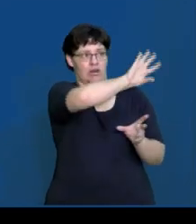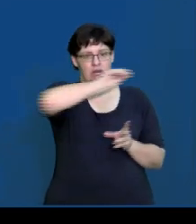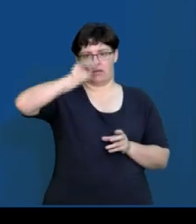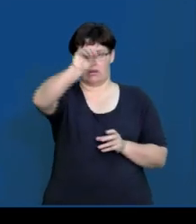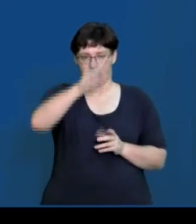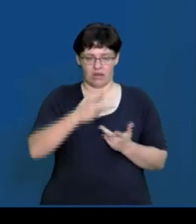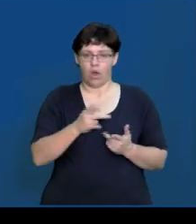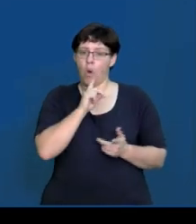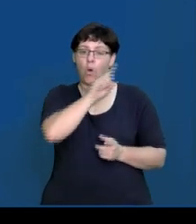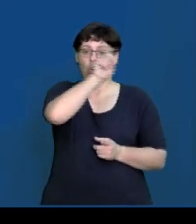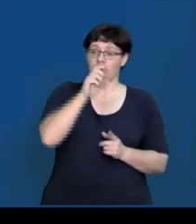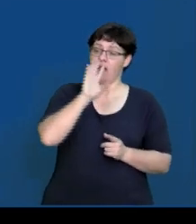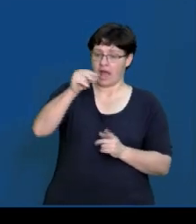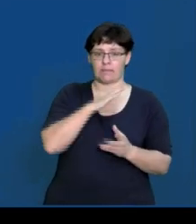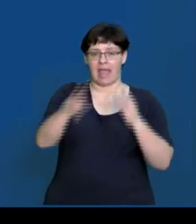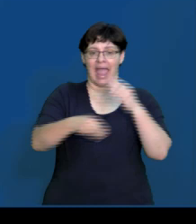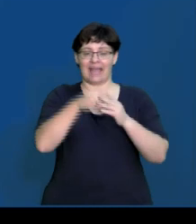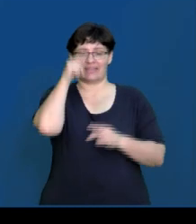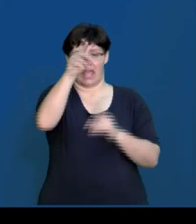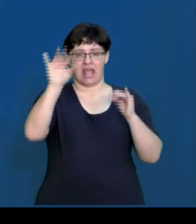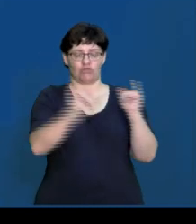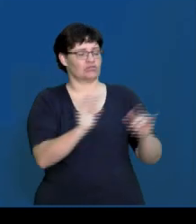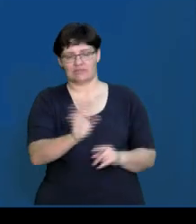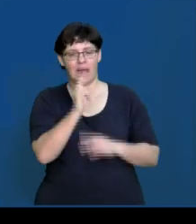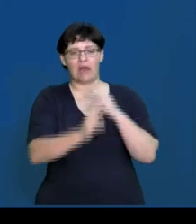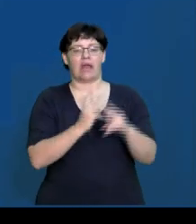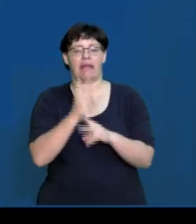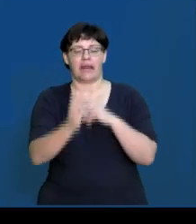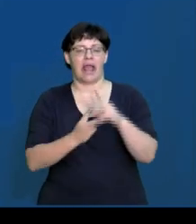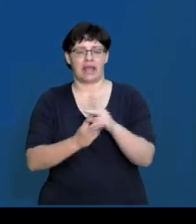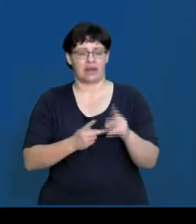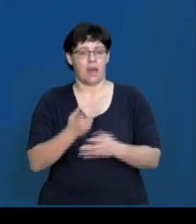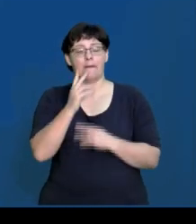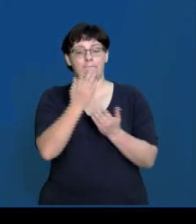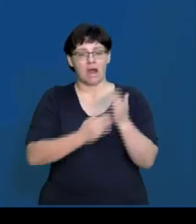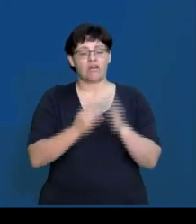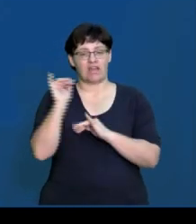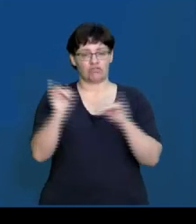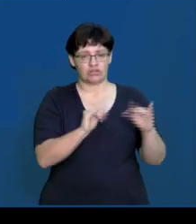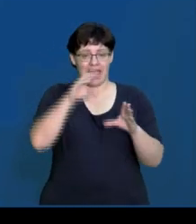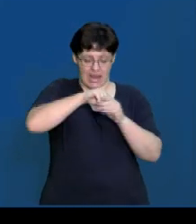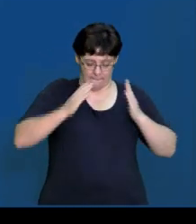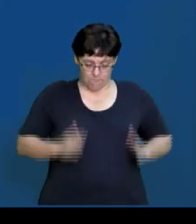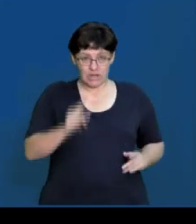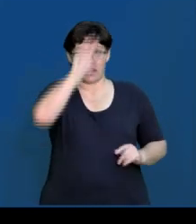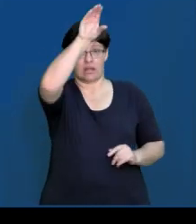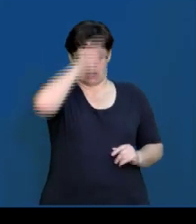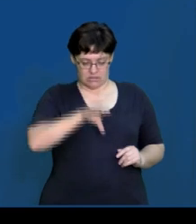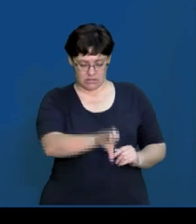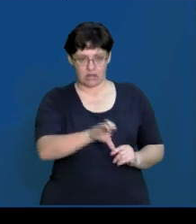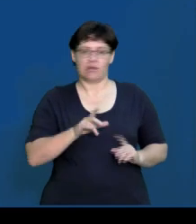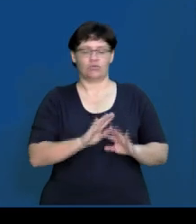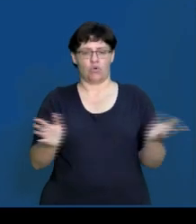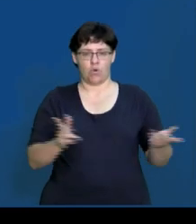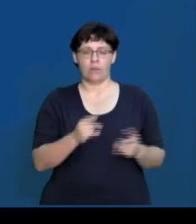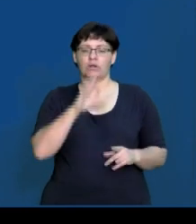Do not repeat what the question is asking you. Do not repeat again part of the introduction in the main body. So